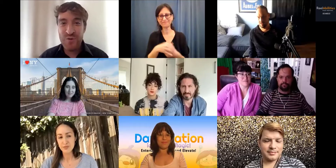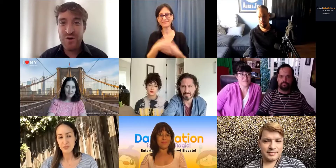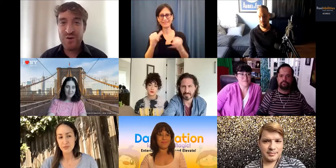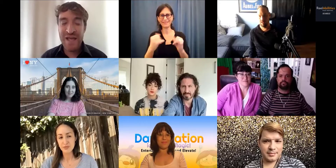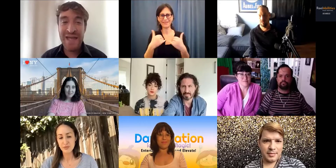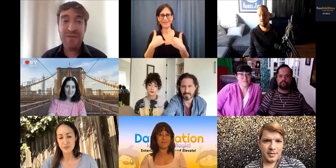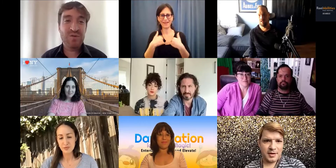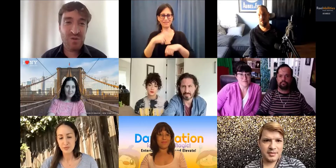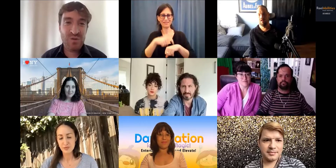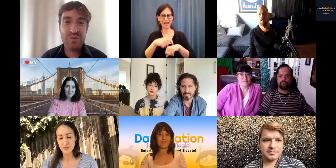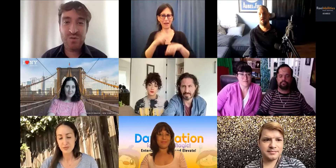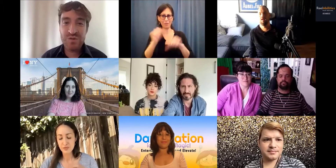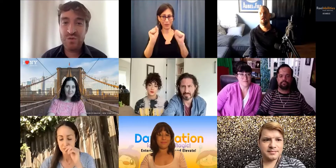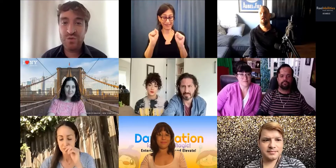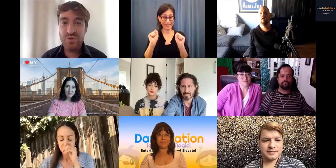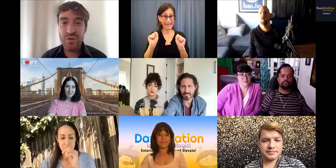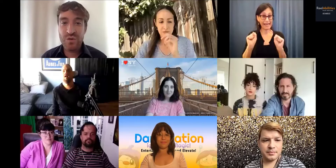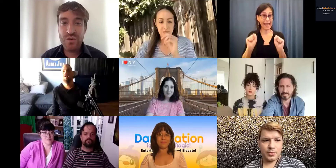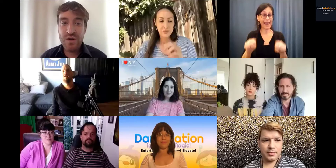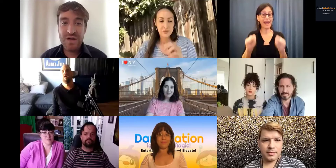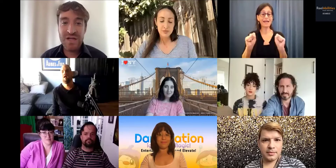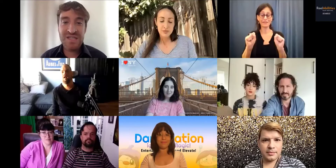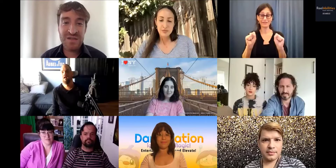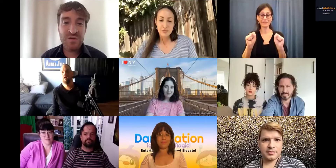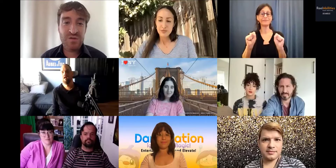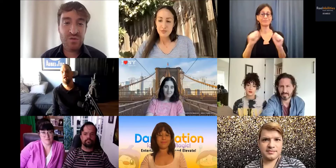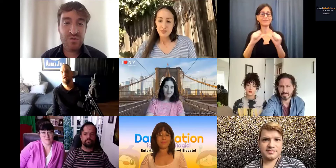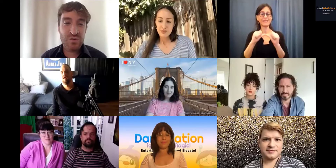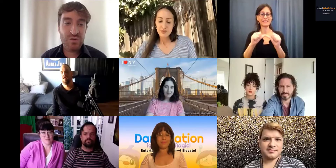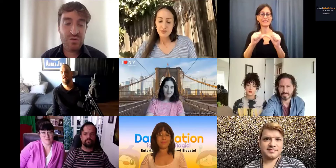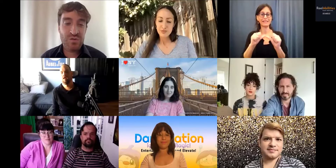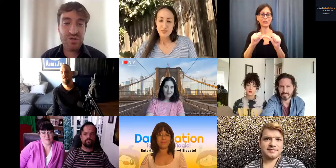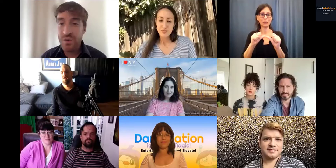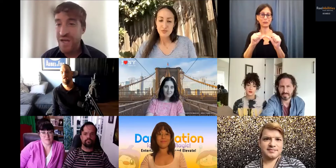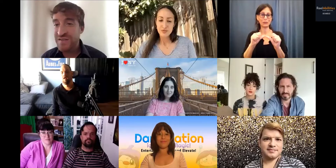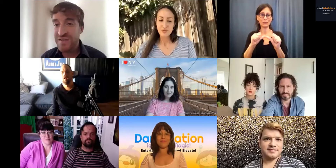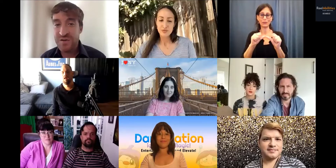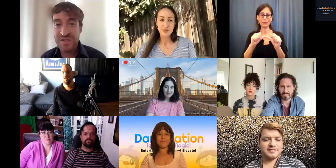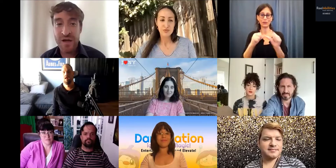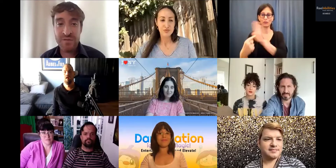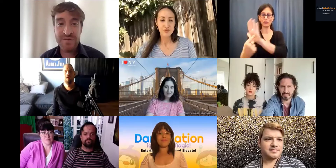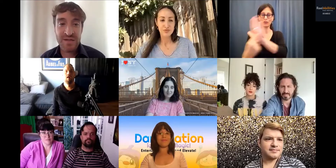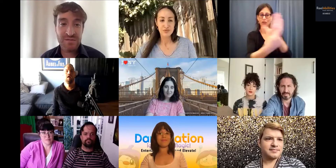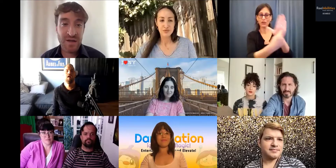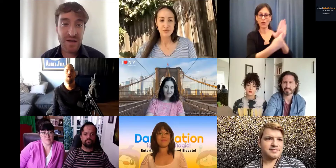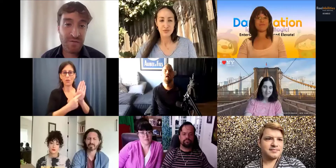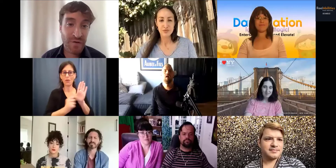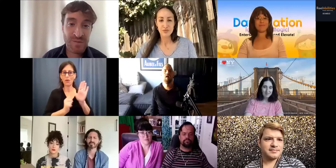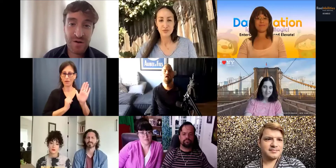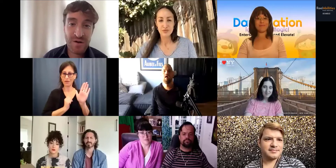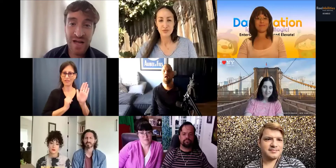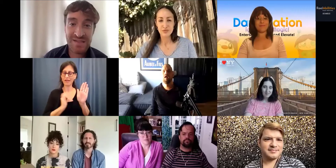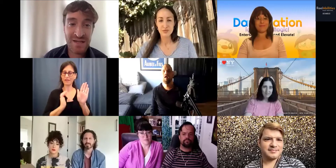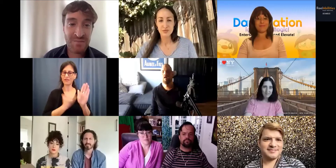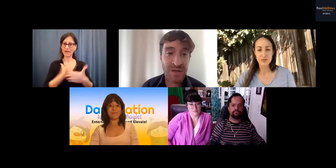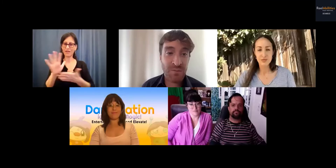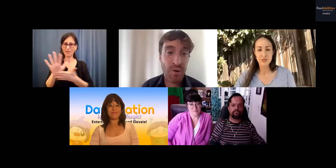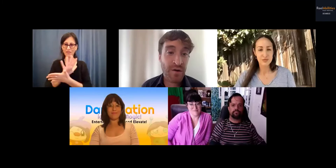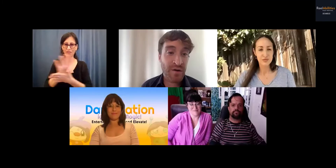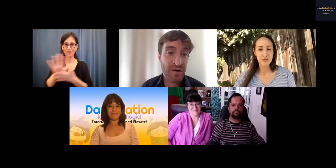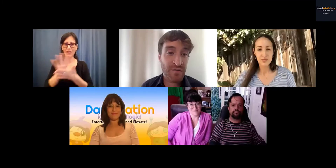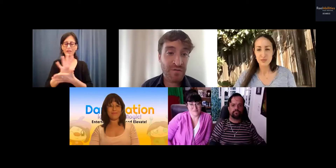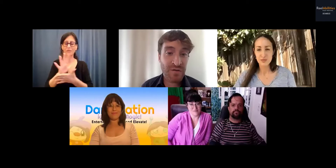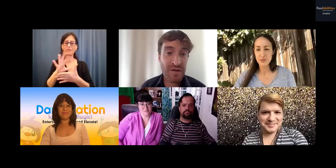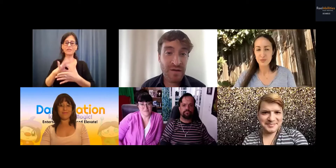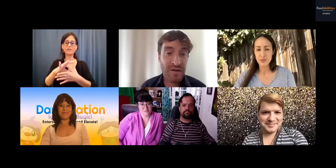a time where we're able to continue to showcase ourselves and our films and our content and